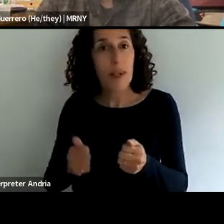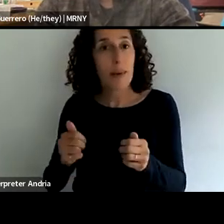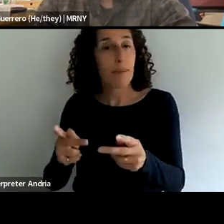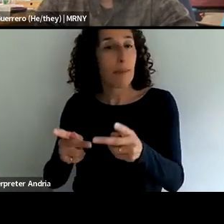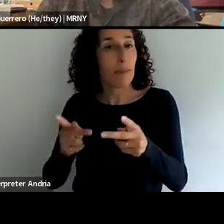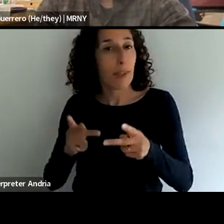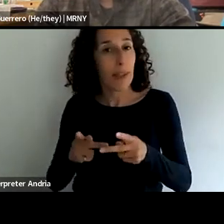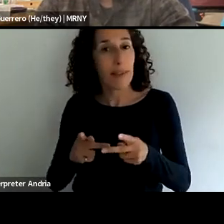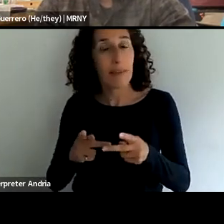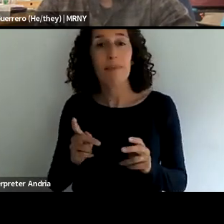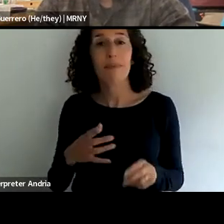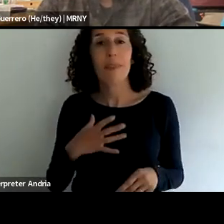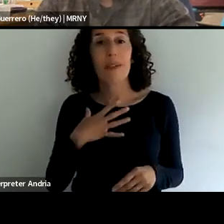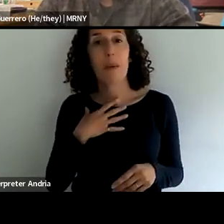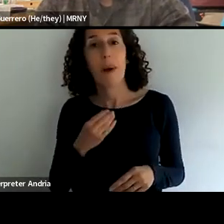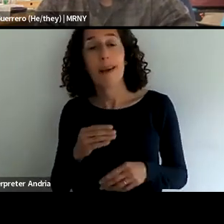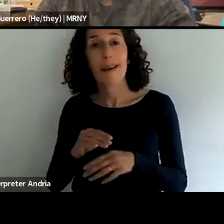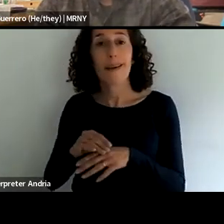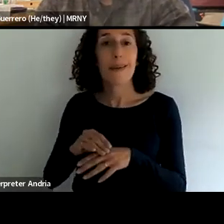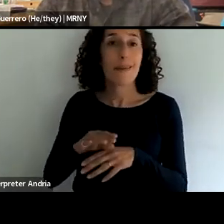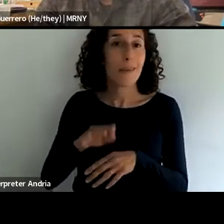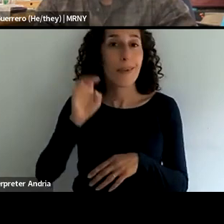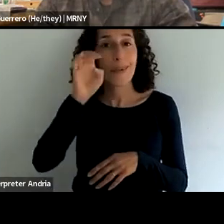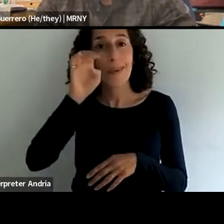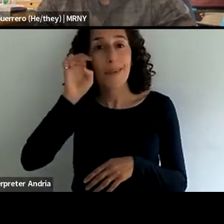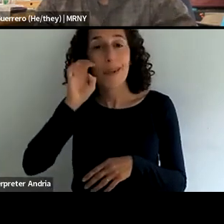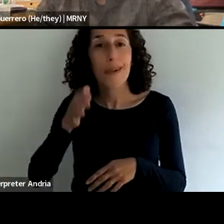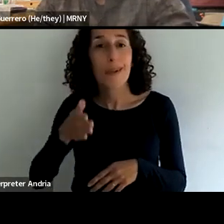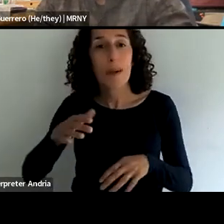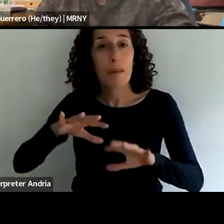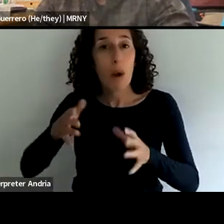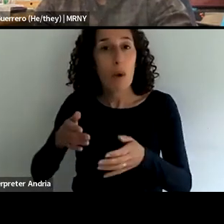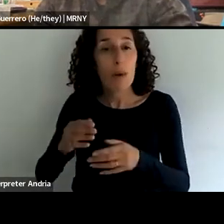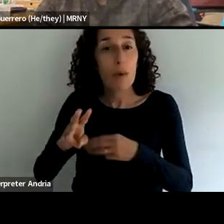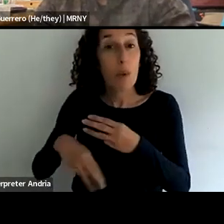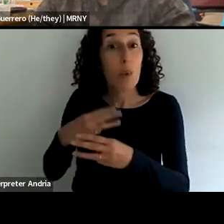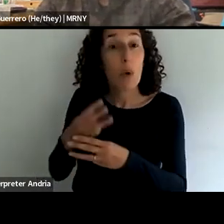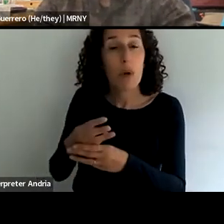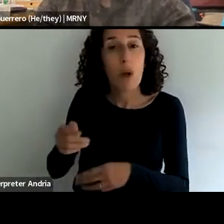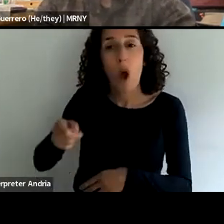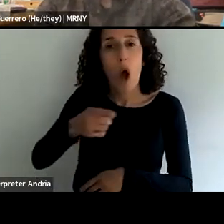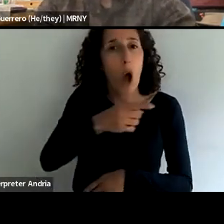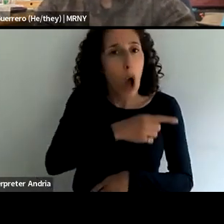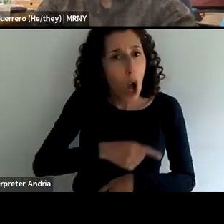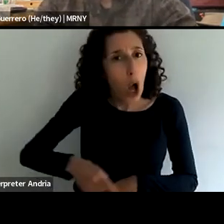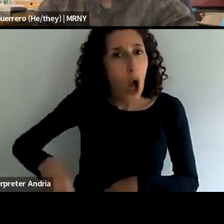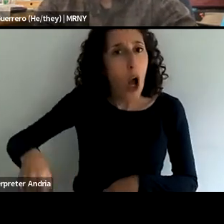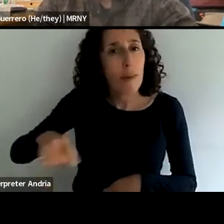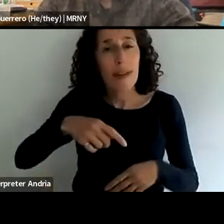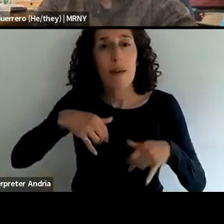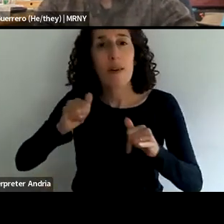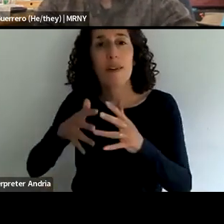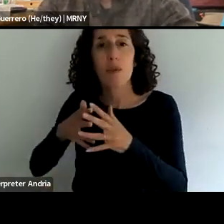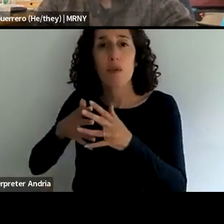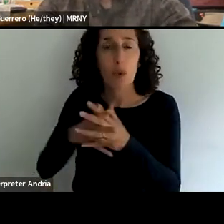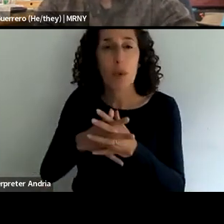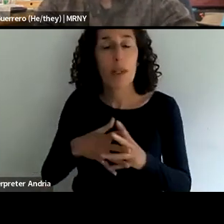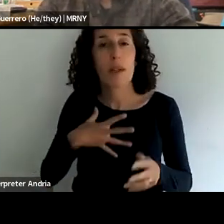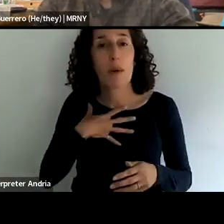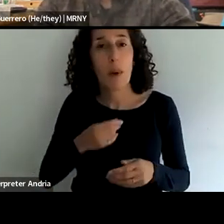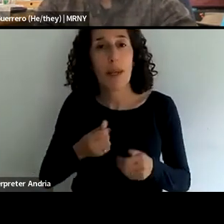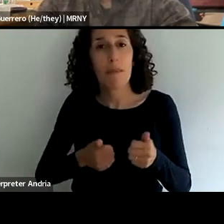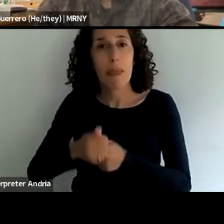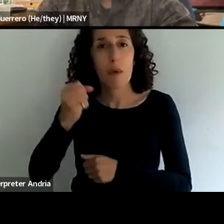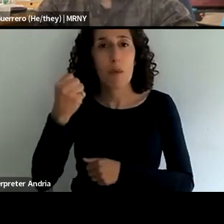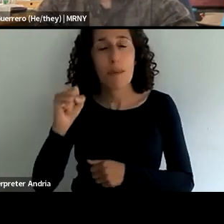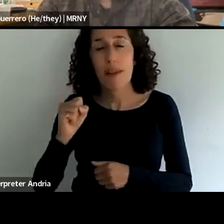European influence part of the world. Yeah, it's all of these institutions are rooted in white supremacy in some way, shape, or form, which means that